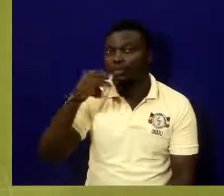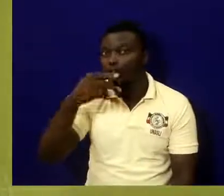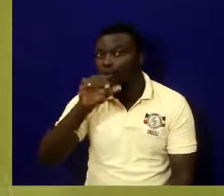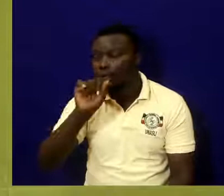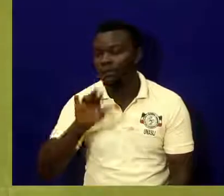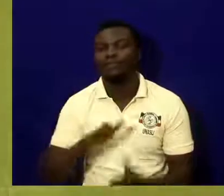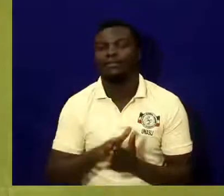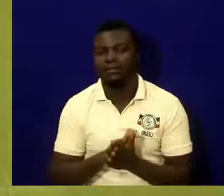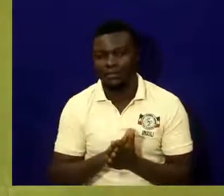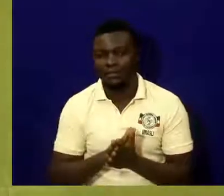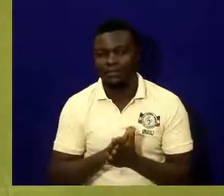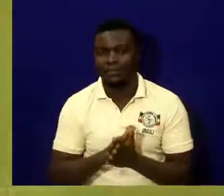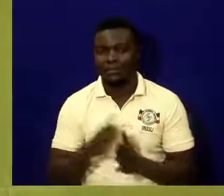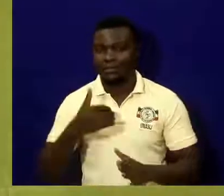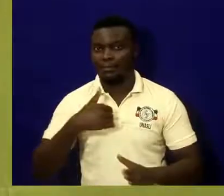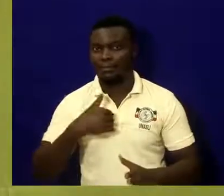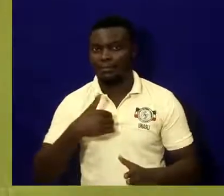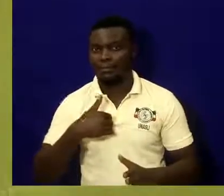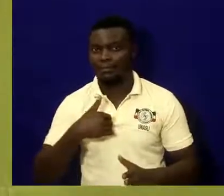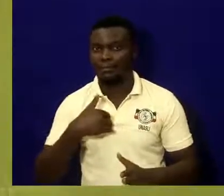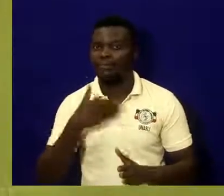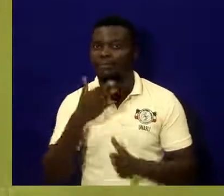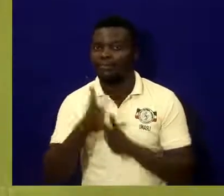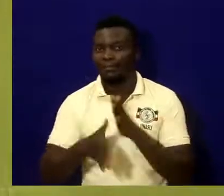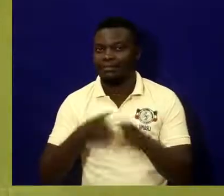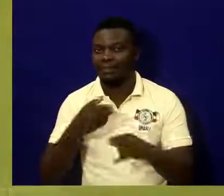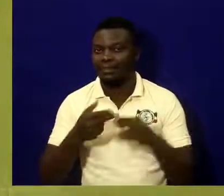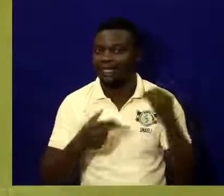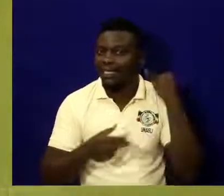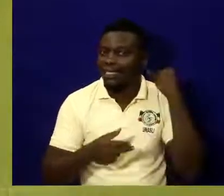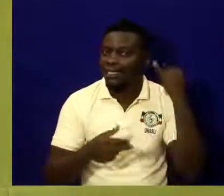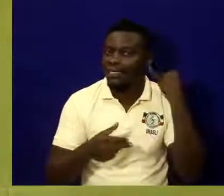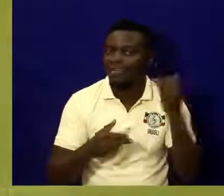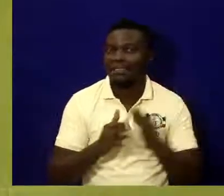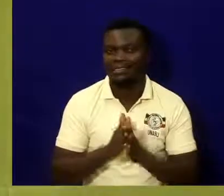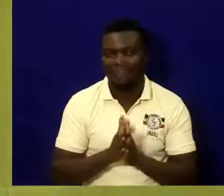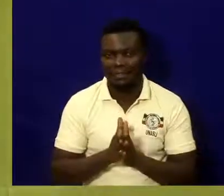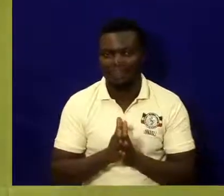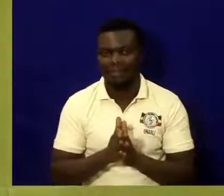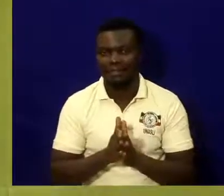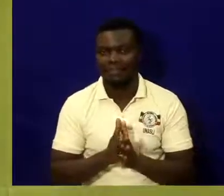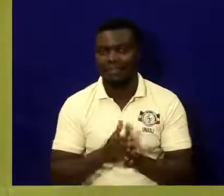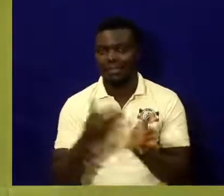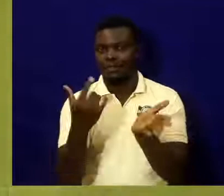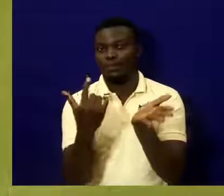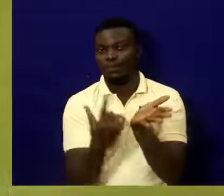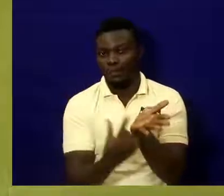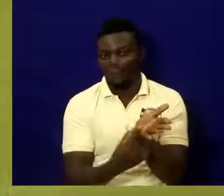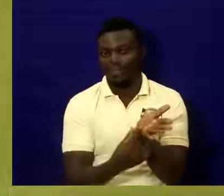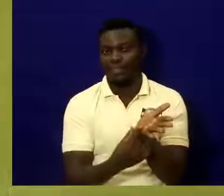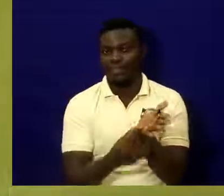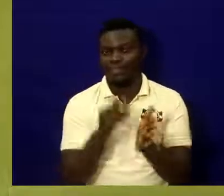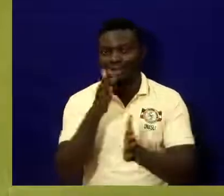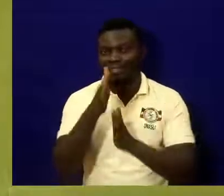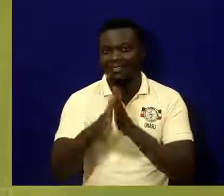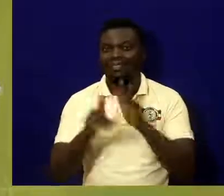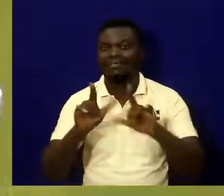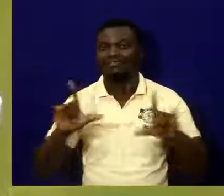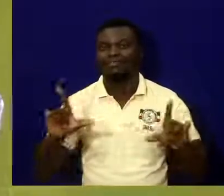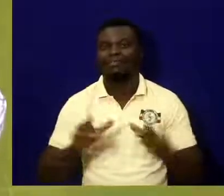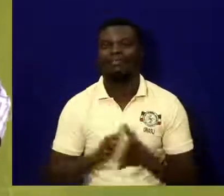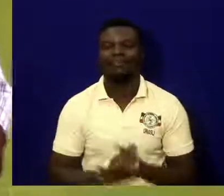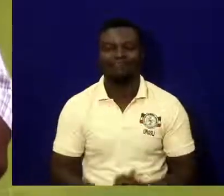Together with my colleague Livingstone from Ugandan Sign Language,